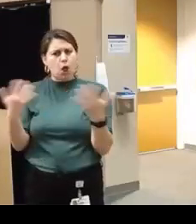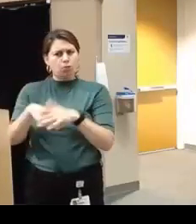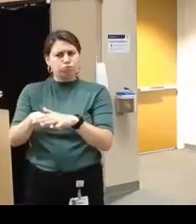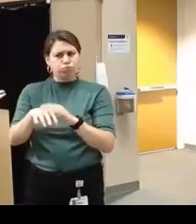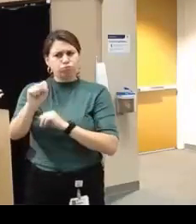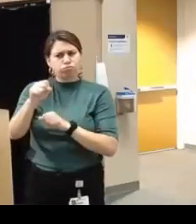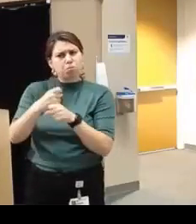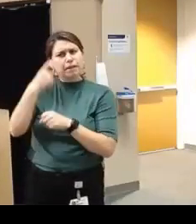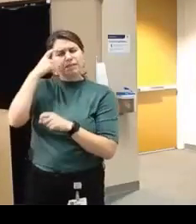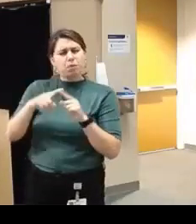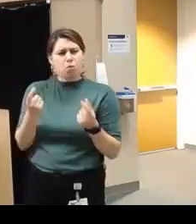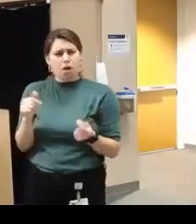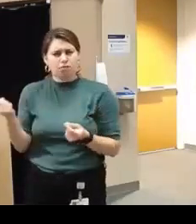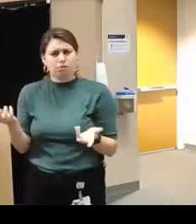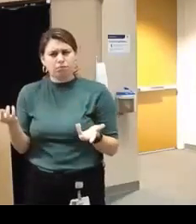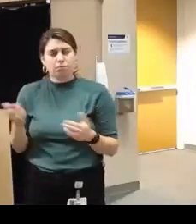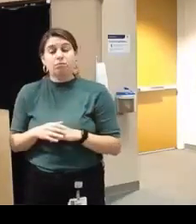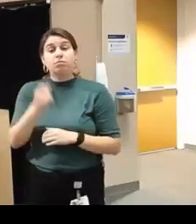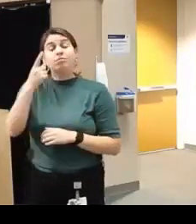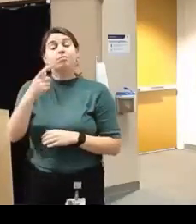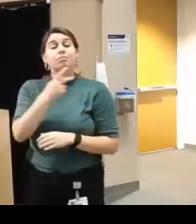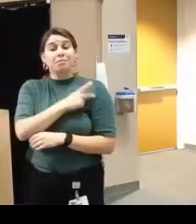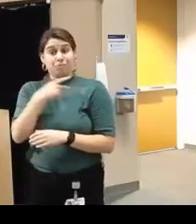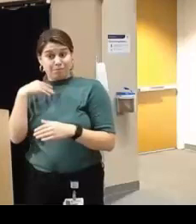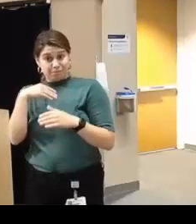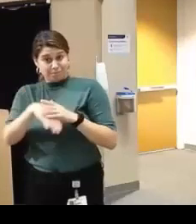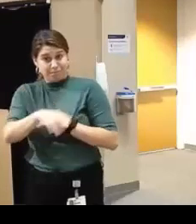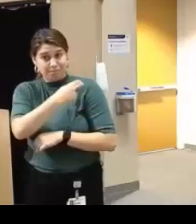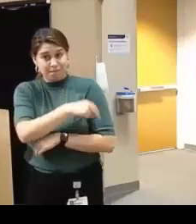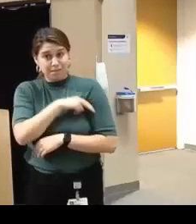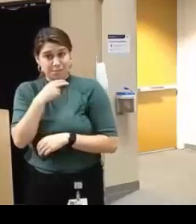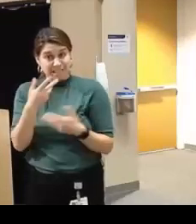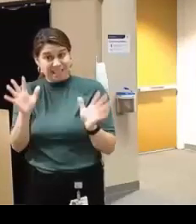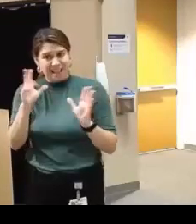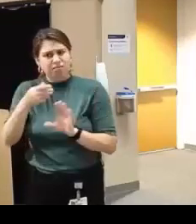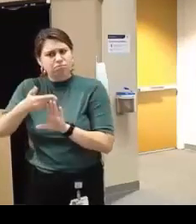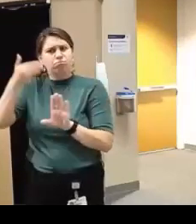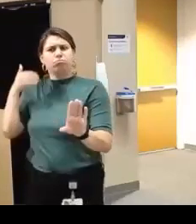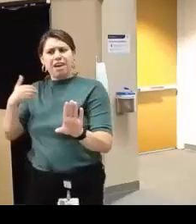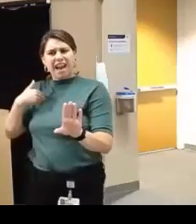And of course, there's stuff that happens before the patients get into the hospital that's really important. That's the MIPS unit. So